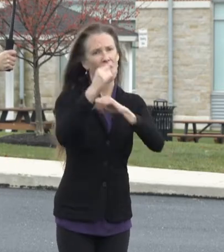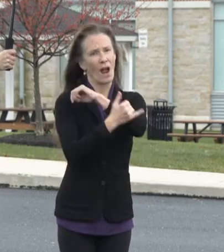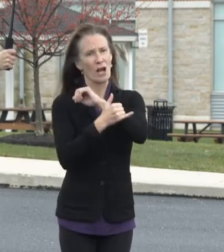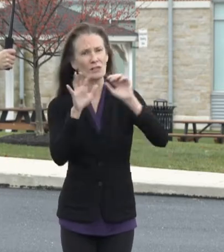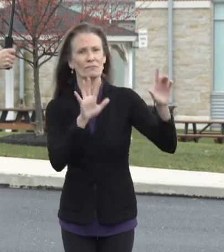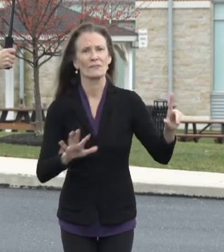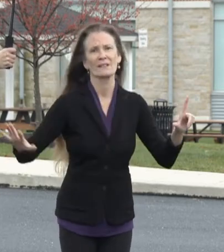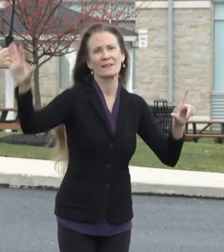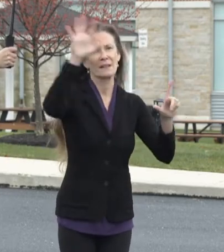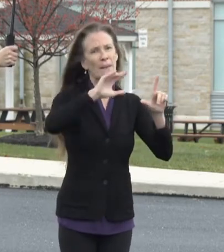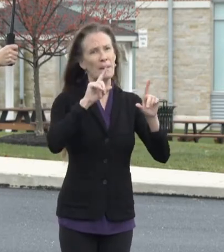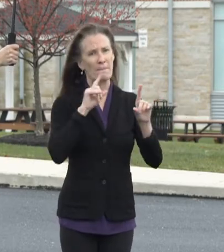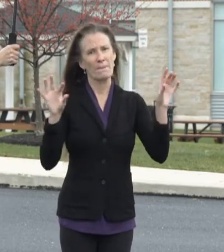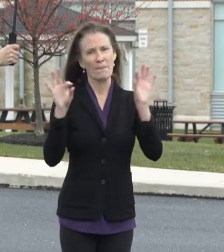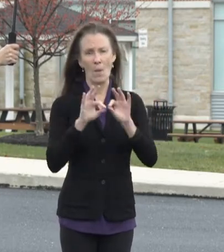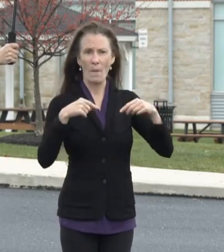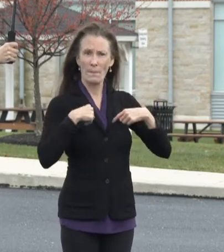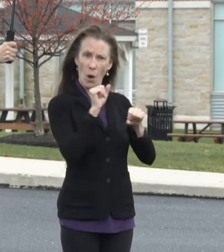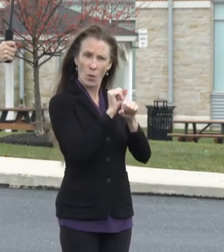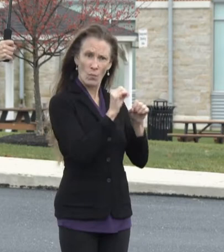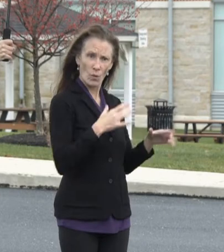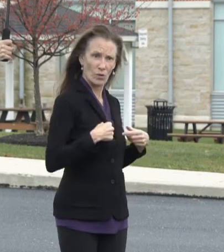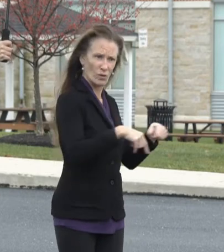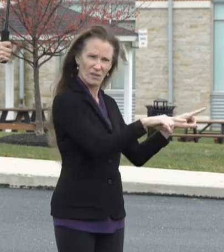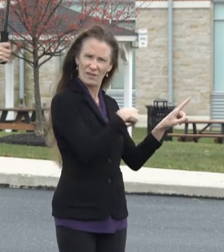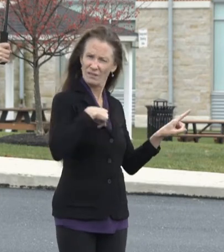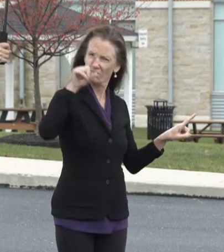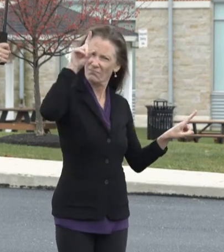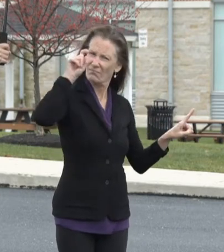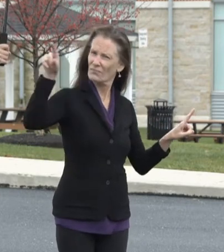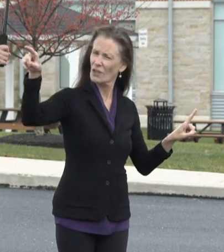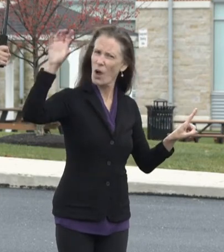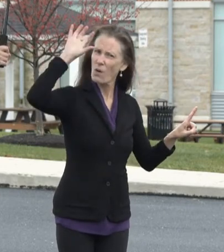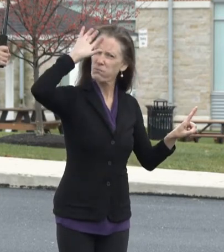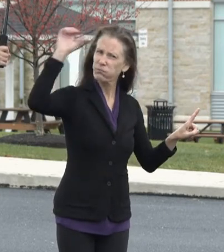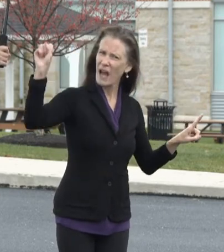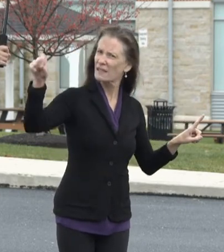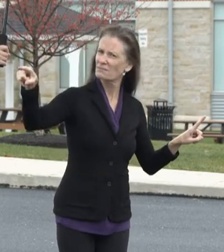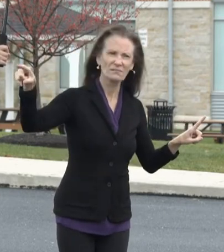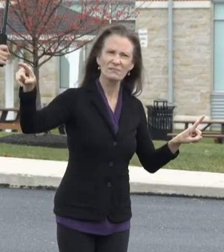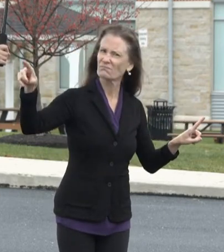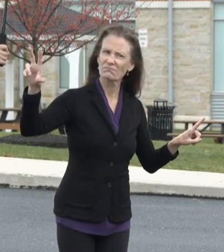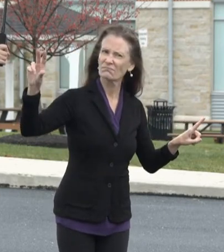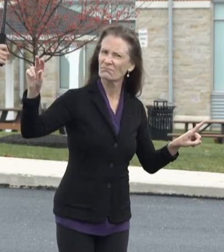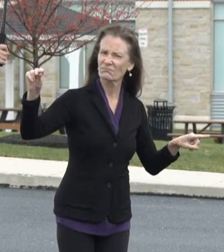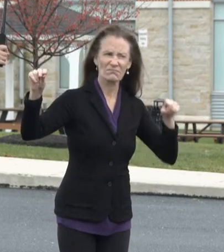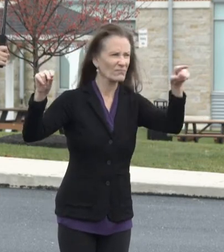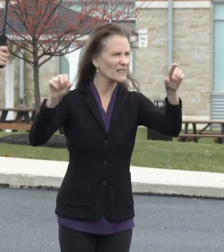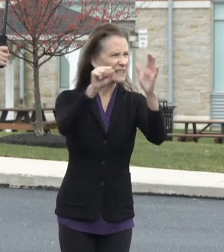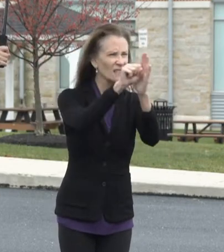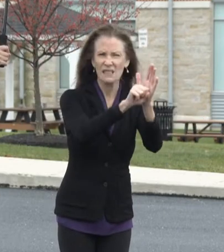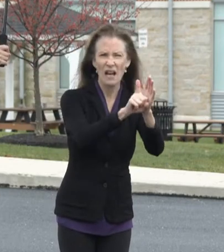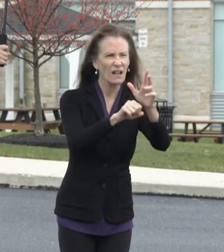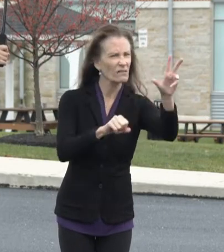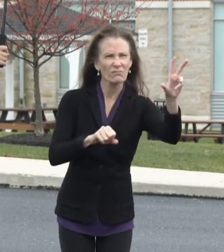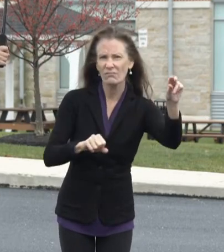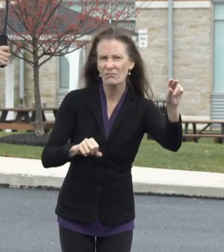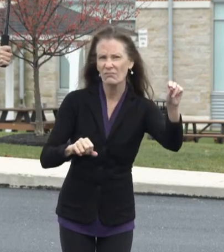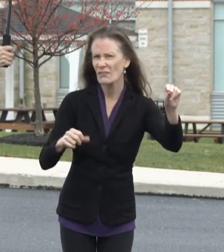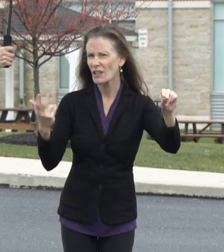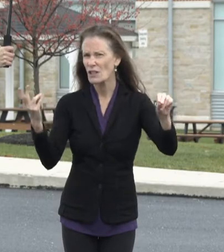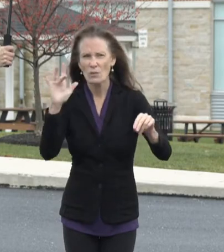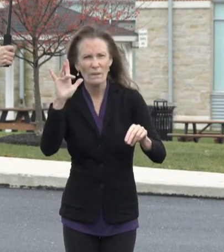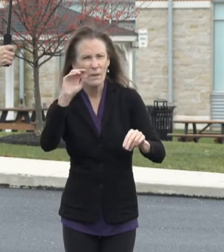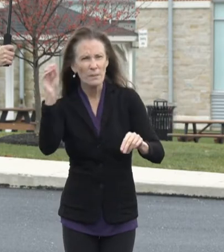been frankly perplexed by the president's decision to treat states differently by shifting some 25% cost share for some